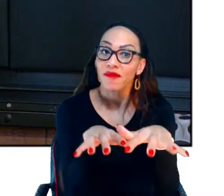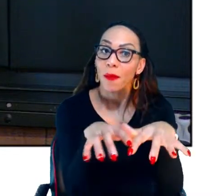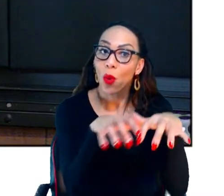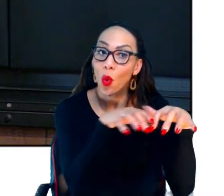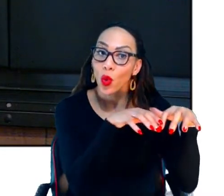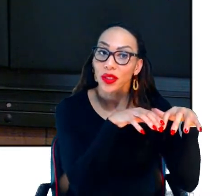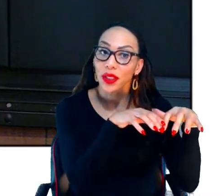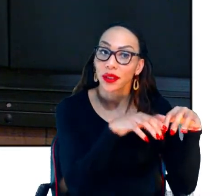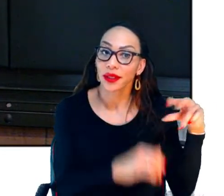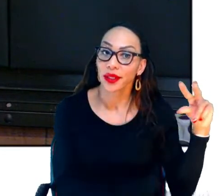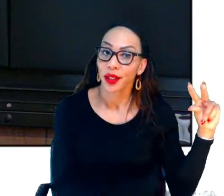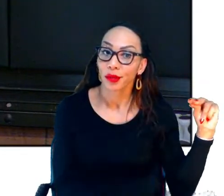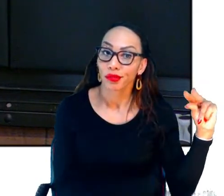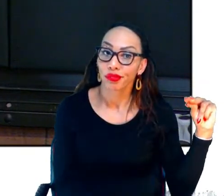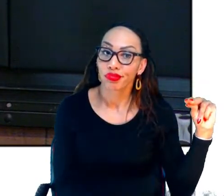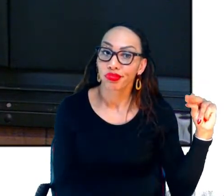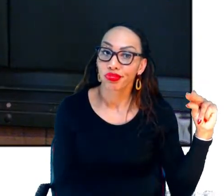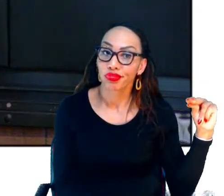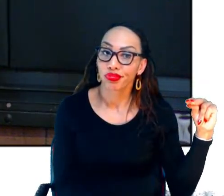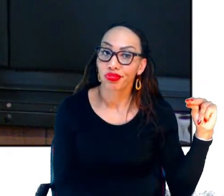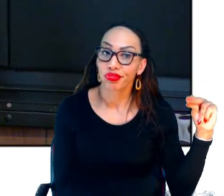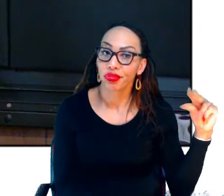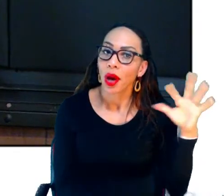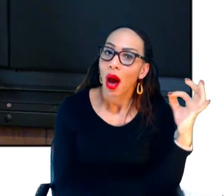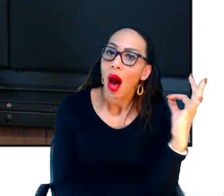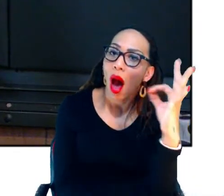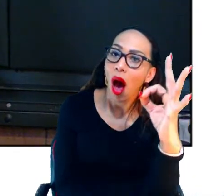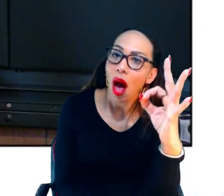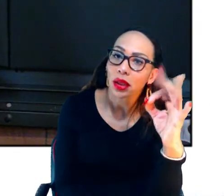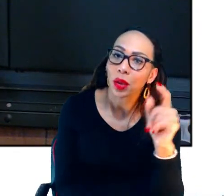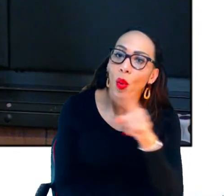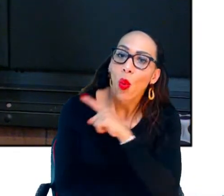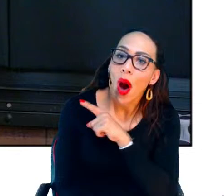Like, your choices about colour? My choices about color.